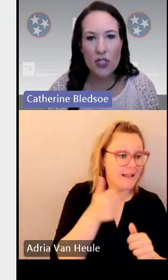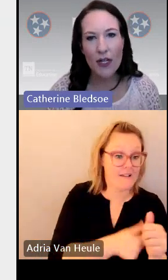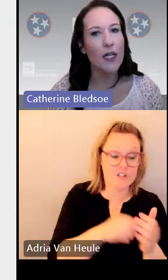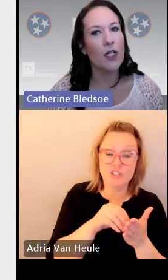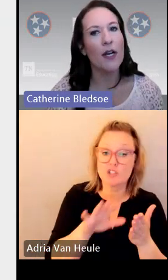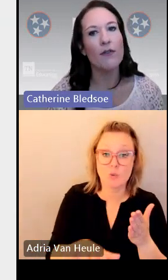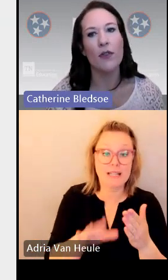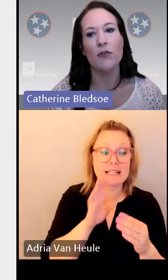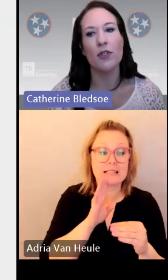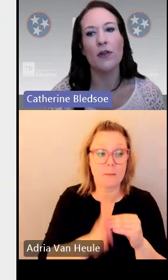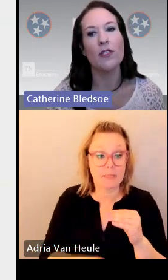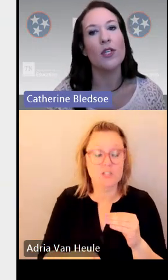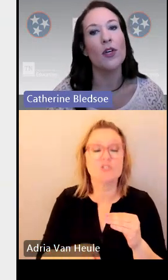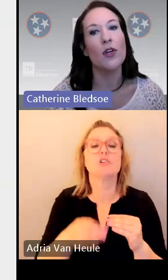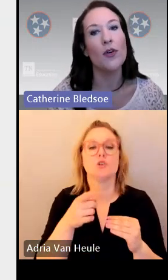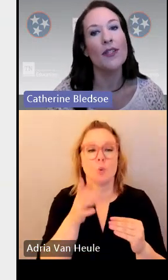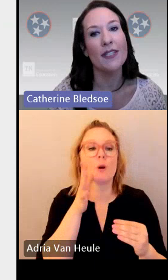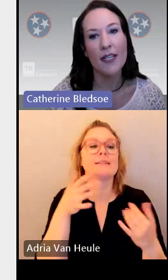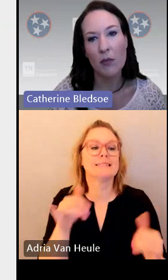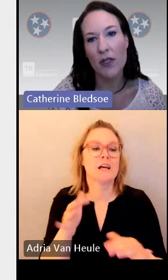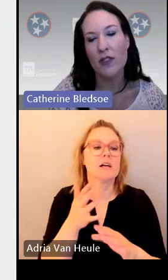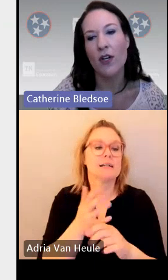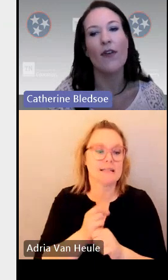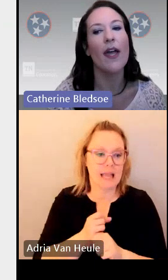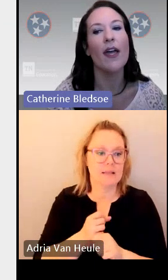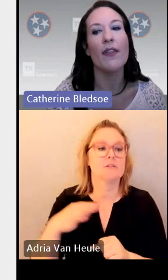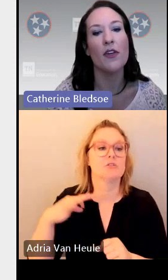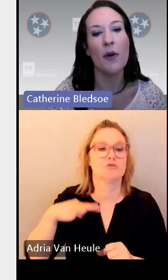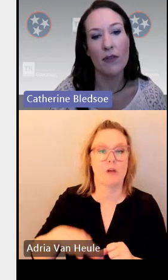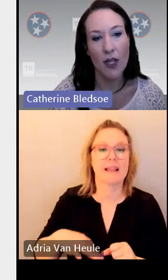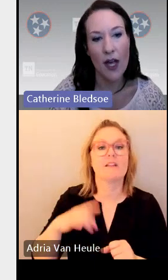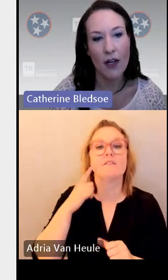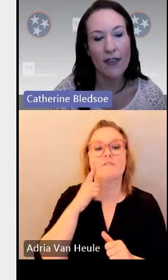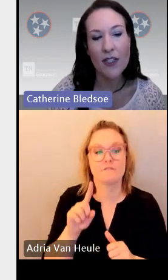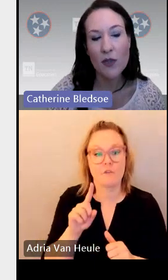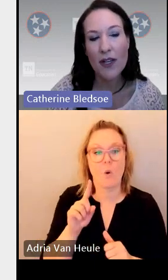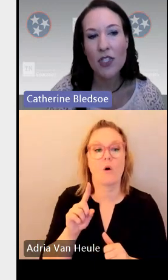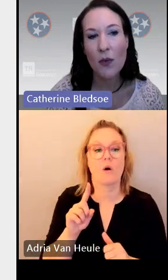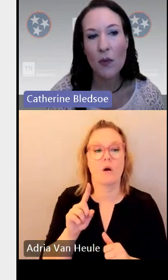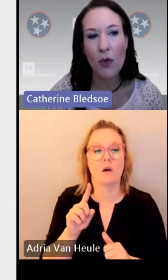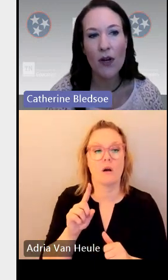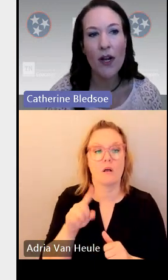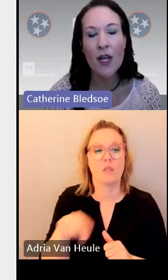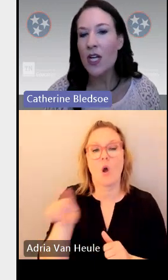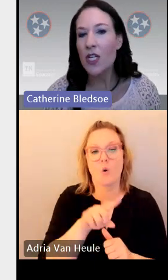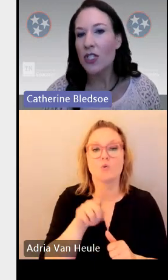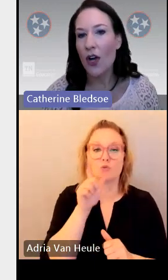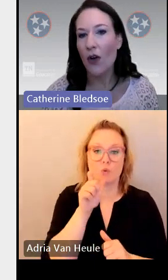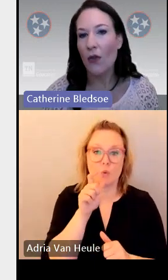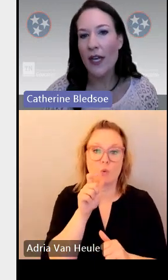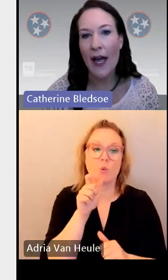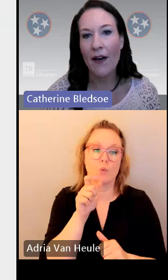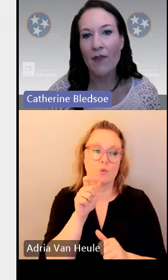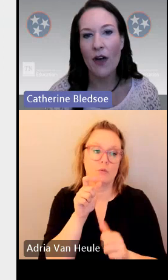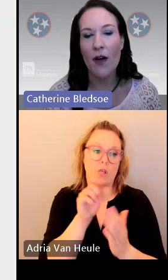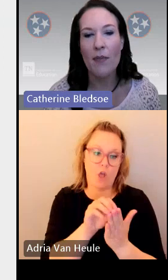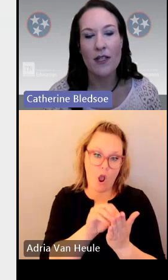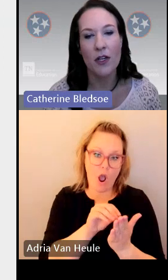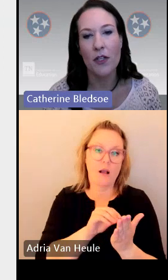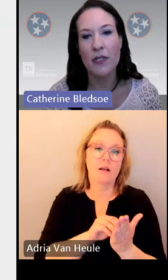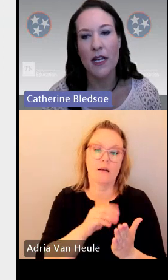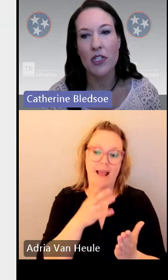you're still going to get credit for those students who did complete the survey and that you have logged. And that's why it's so important to not only